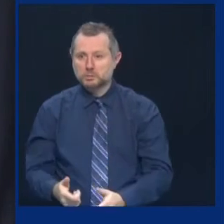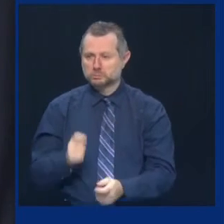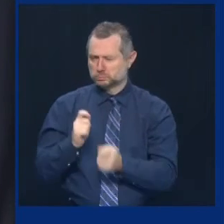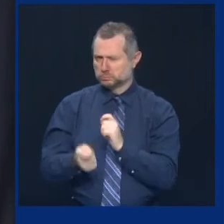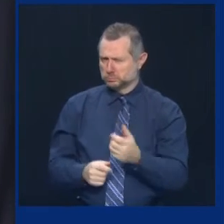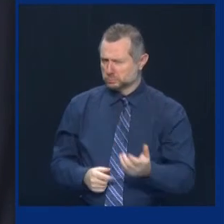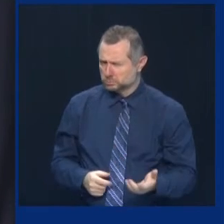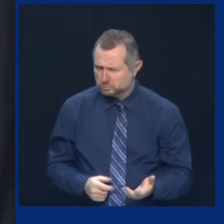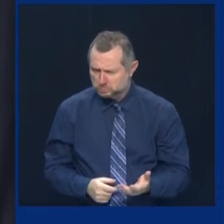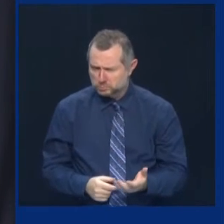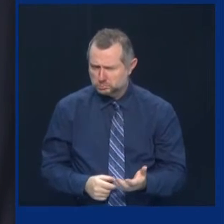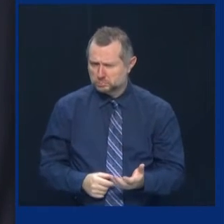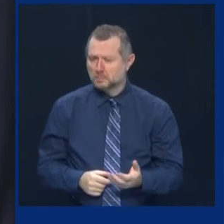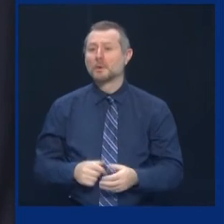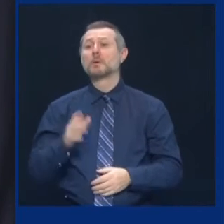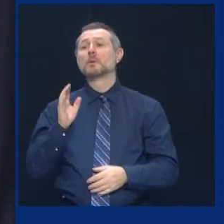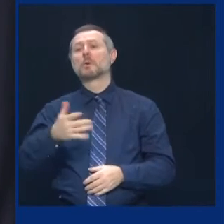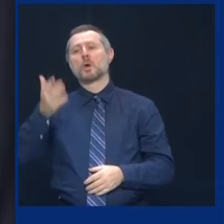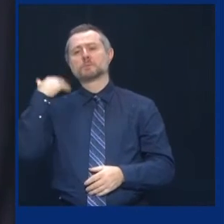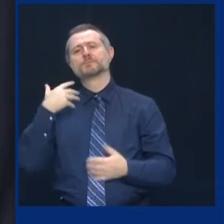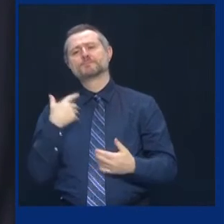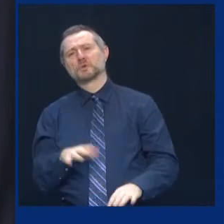We saw this movie.